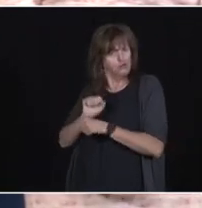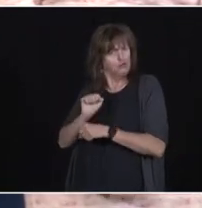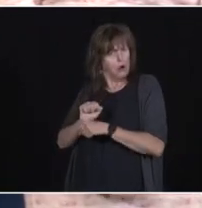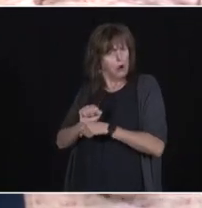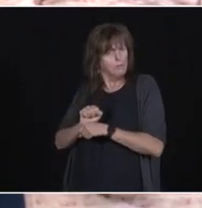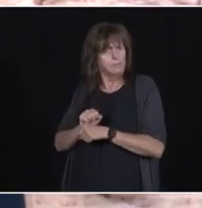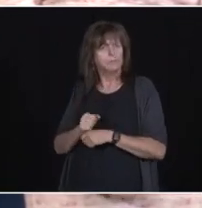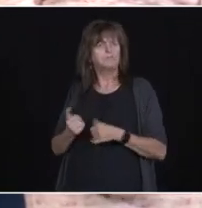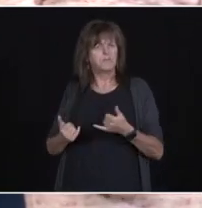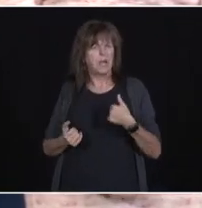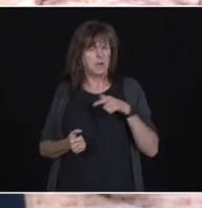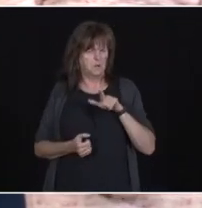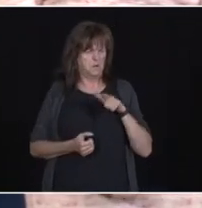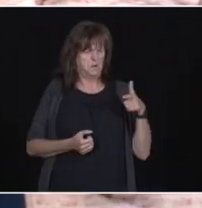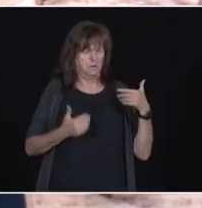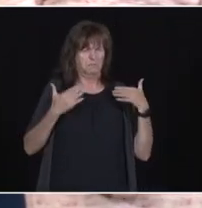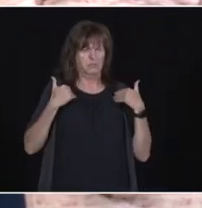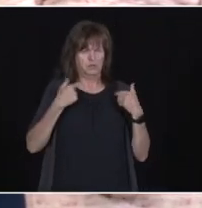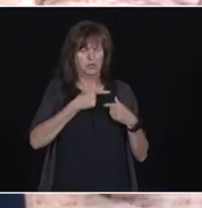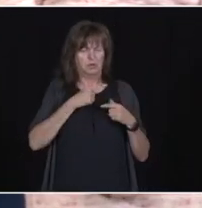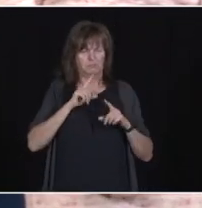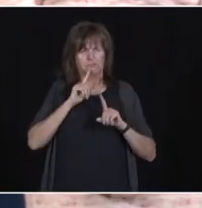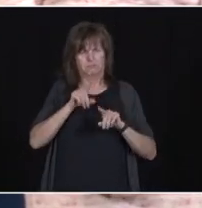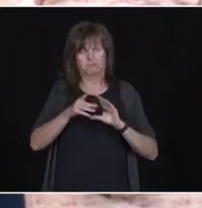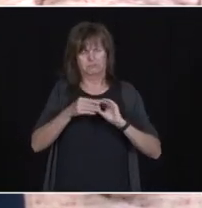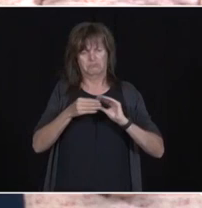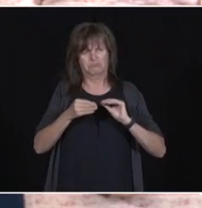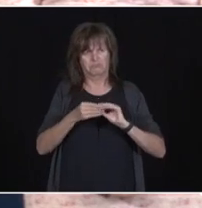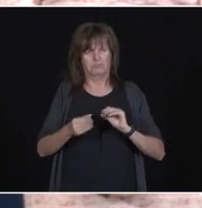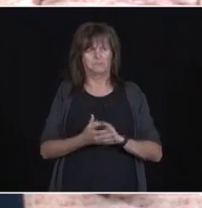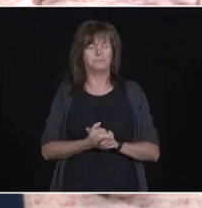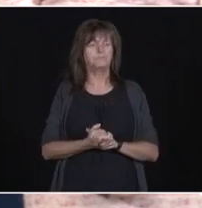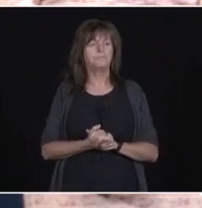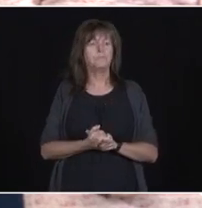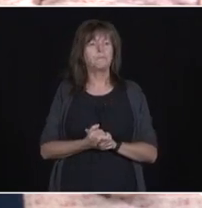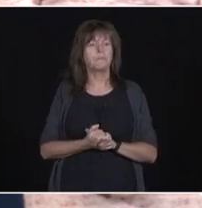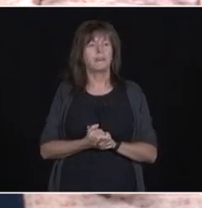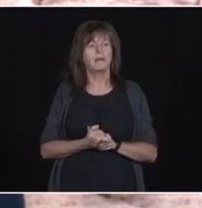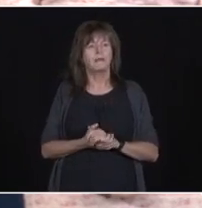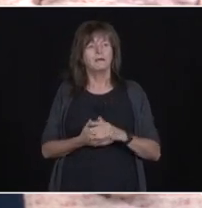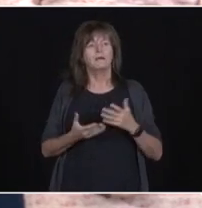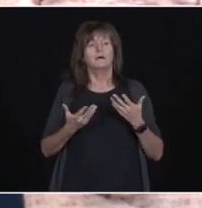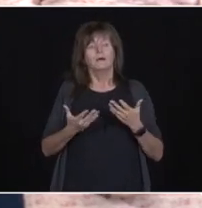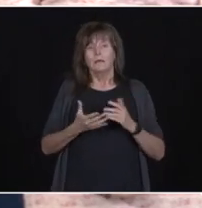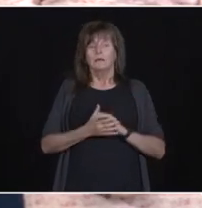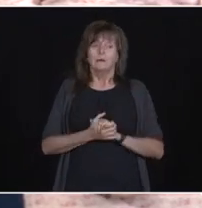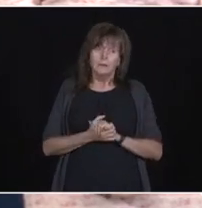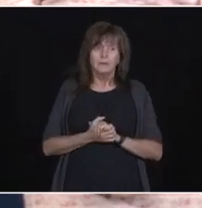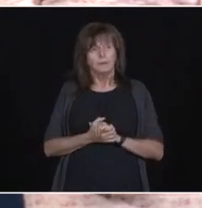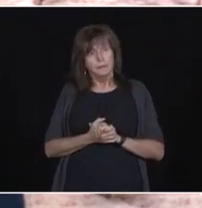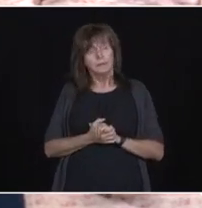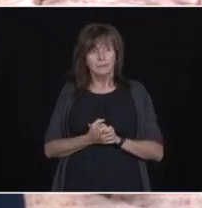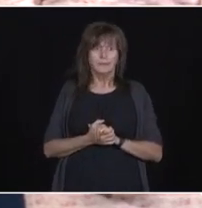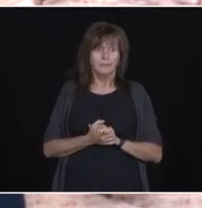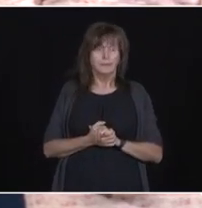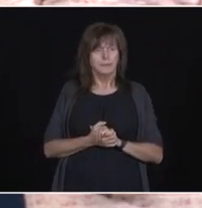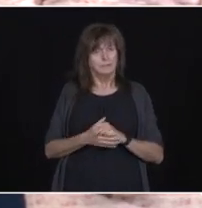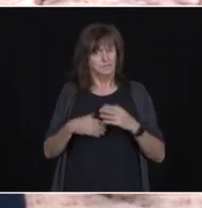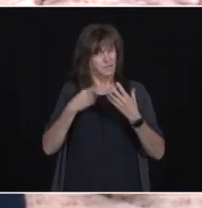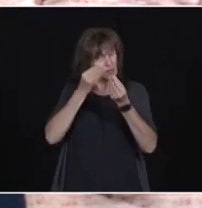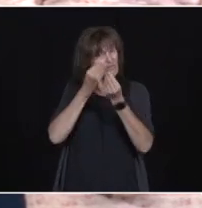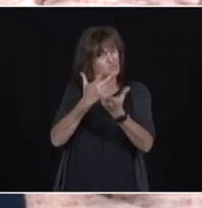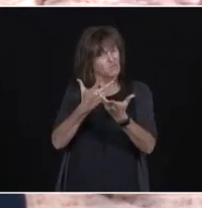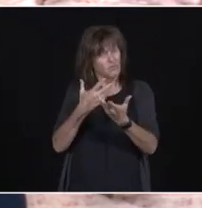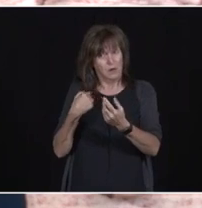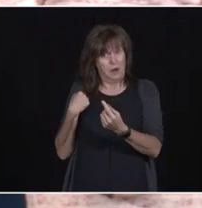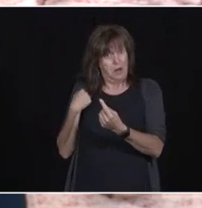Thank you. So, you know, to be clear, the last couple decades, especially the last 15 years, have